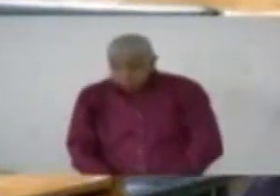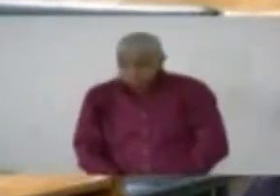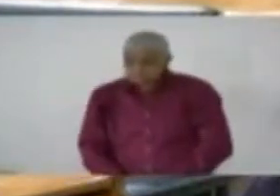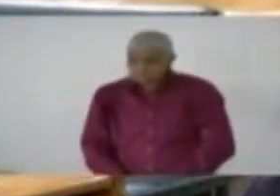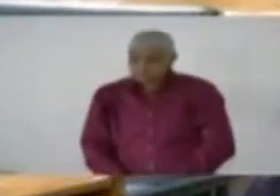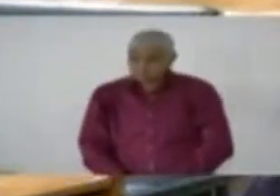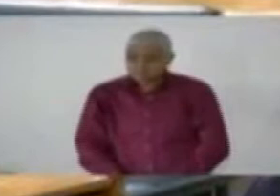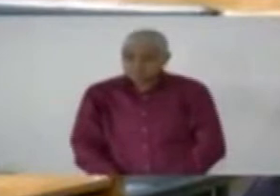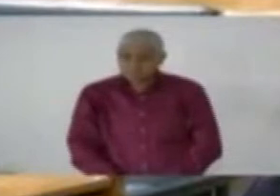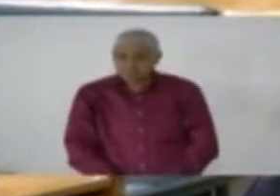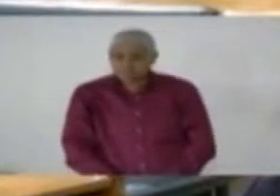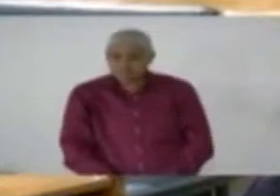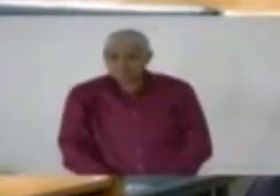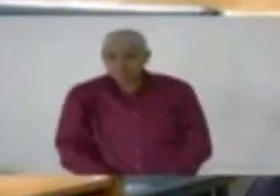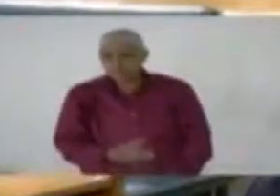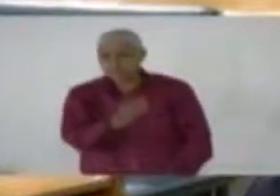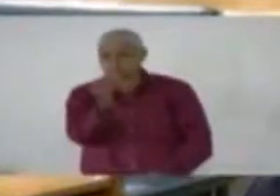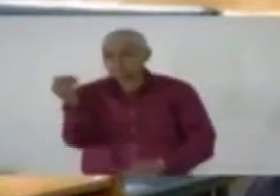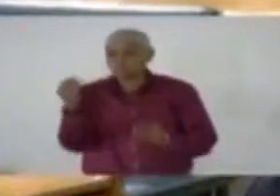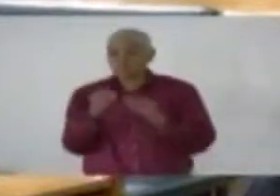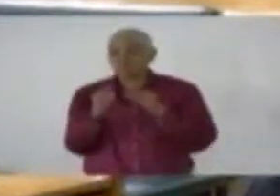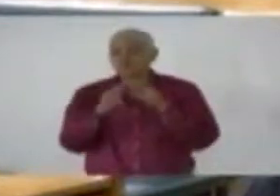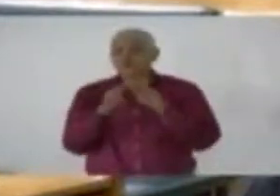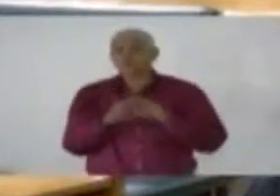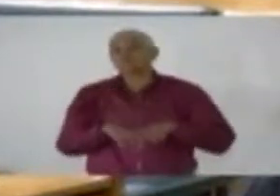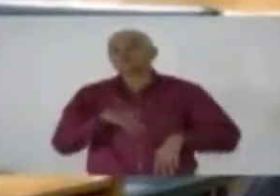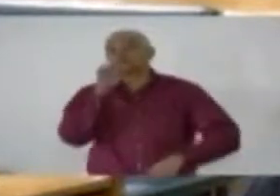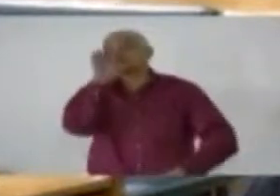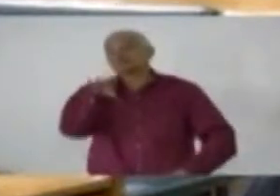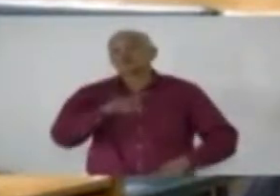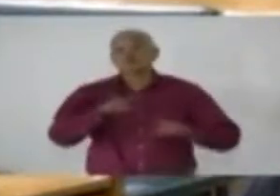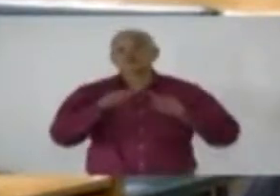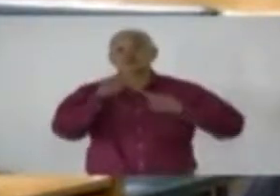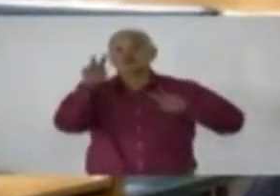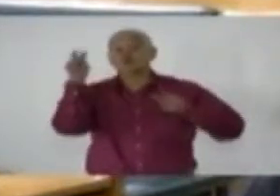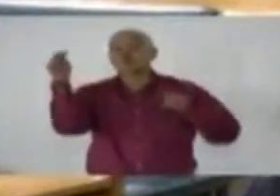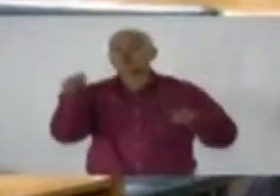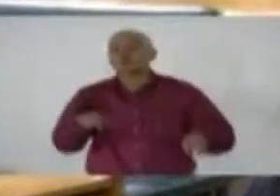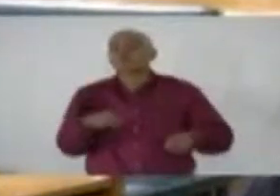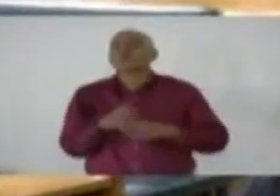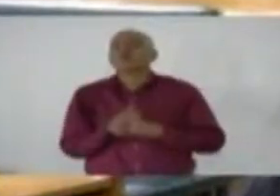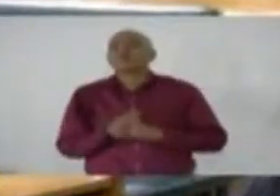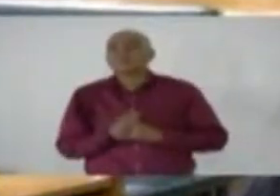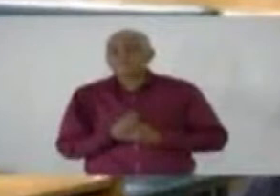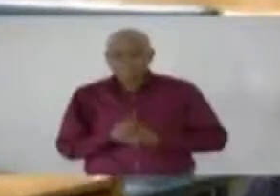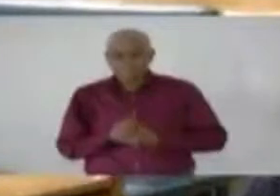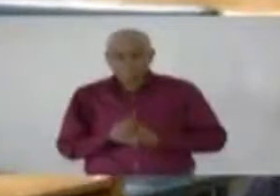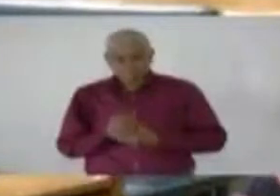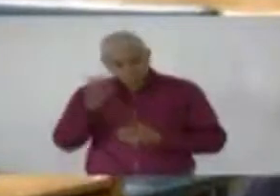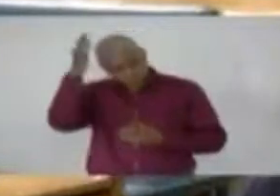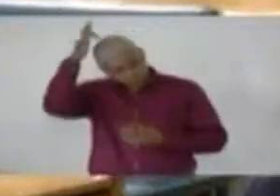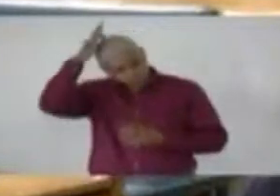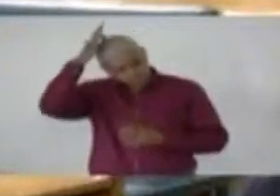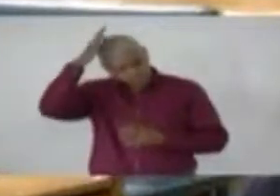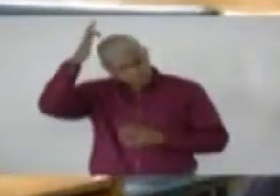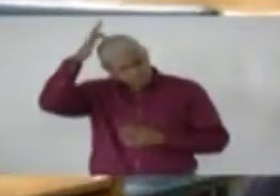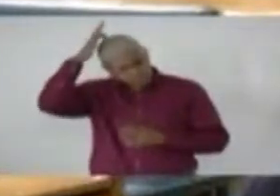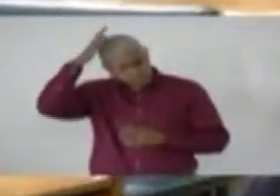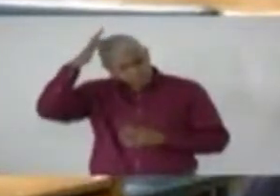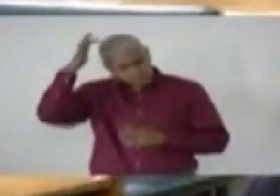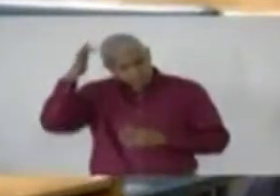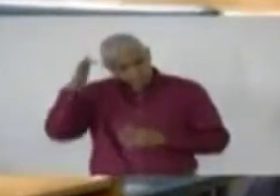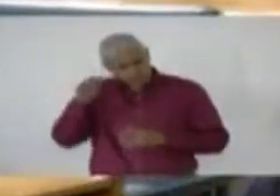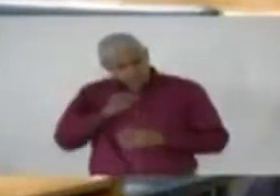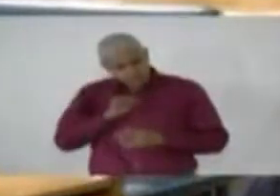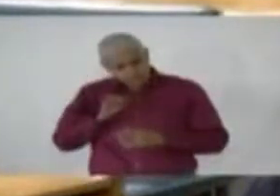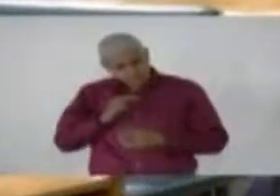Here are a few more numbers, Mr. President. When you look at Jamaica, we have 3 million people.